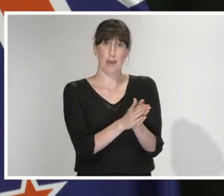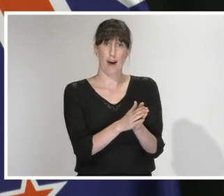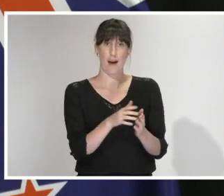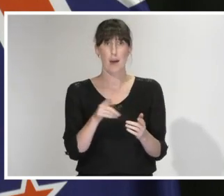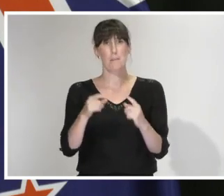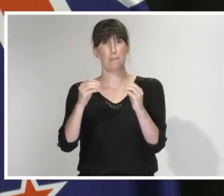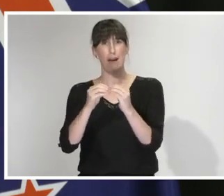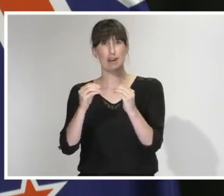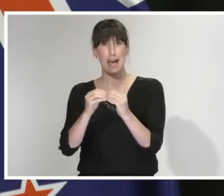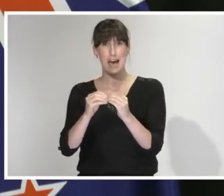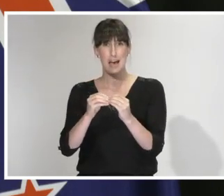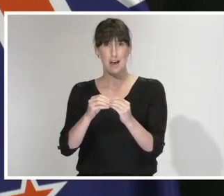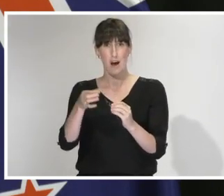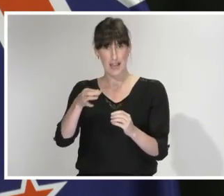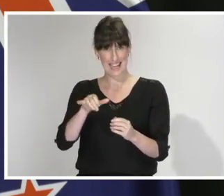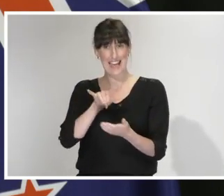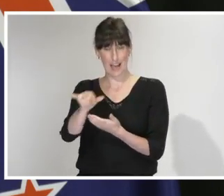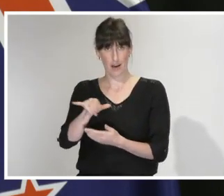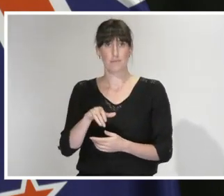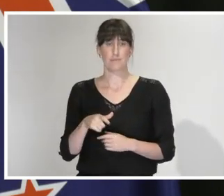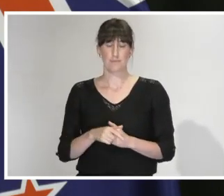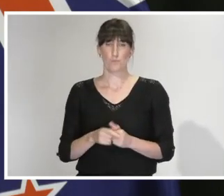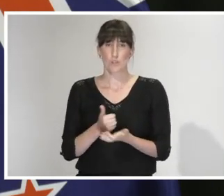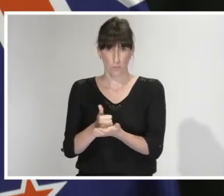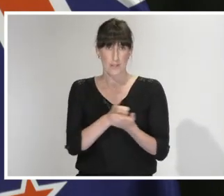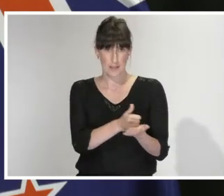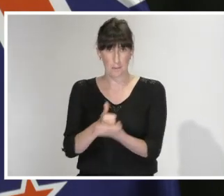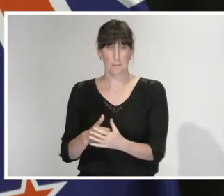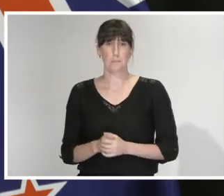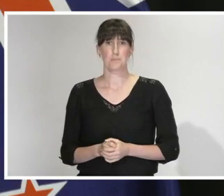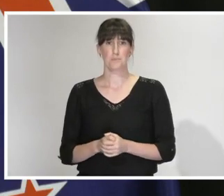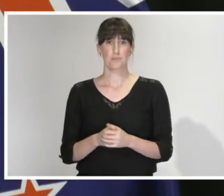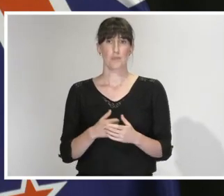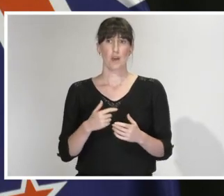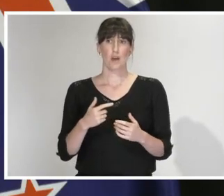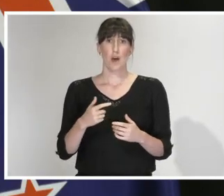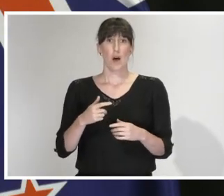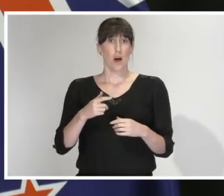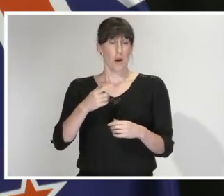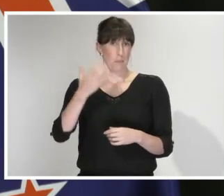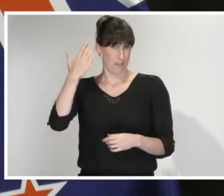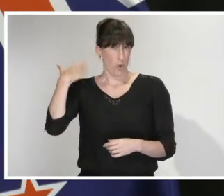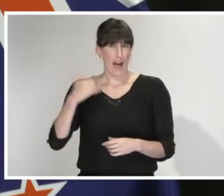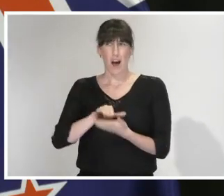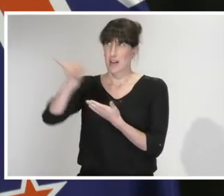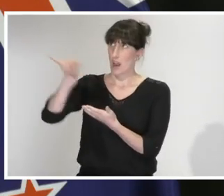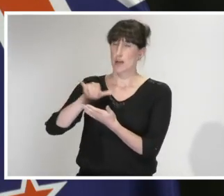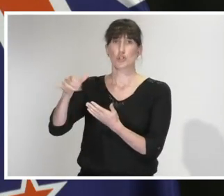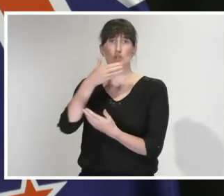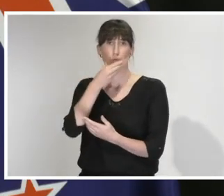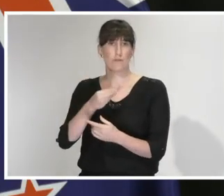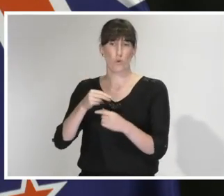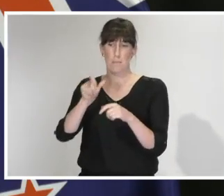addition, most of our high-value goods were carried overseas in passenger aircraft, and of course many of those are no longer flying, and so we've stepped